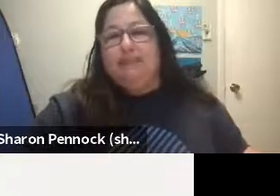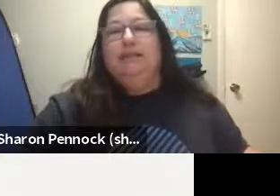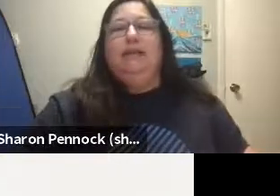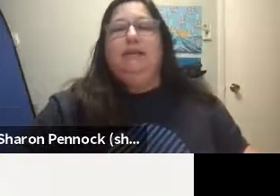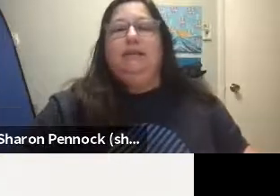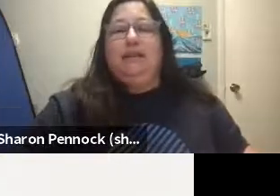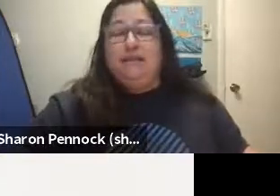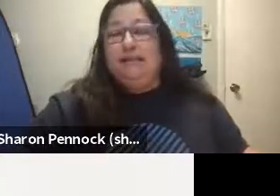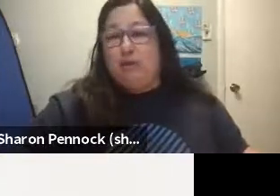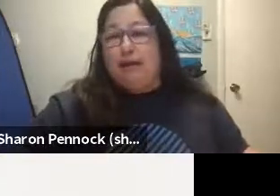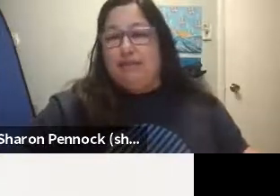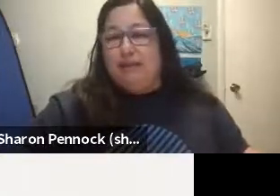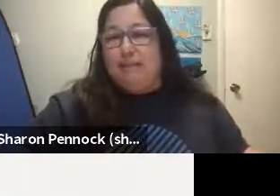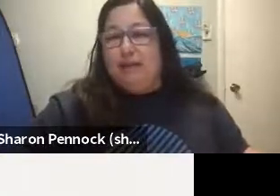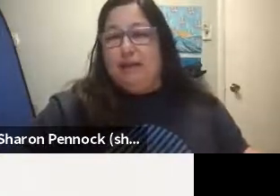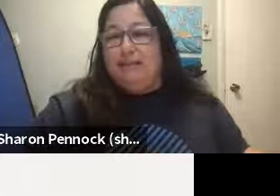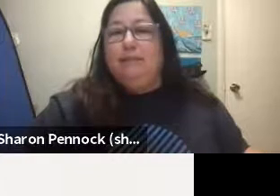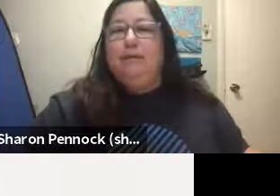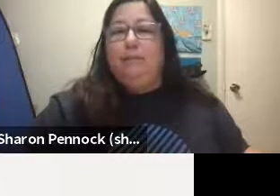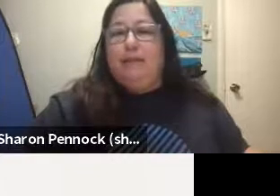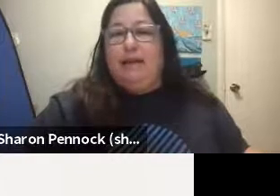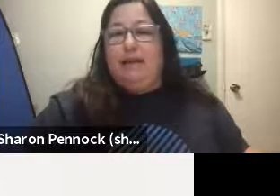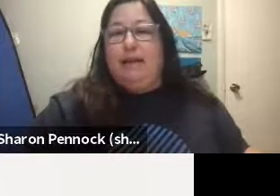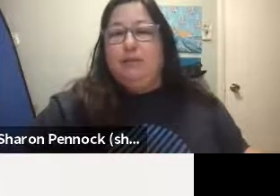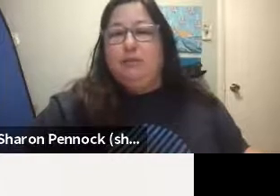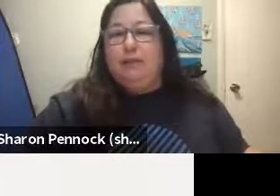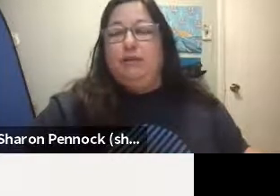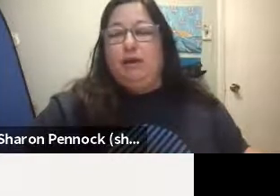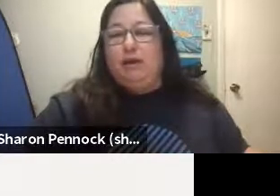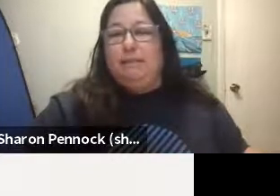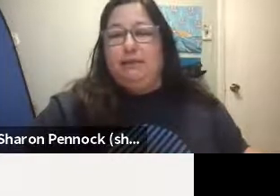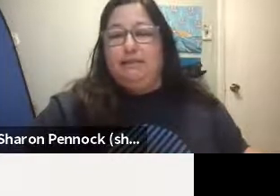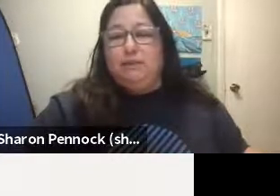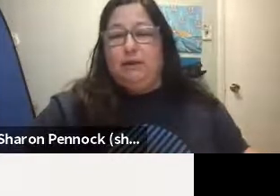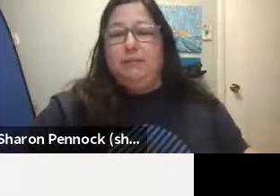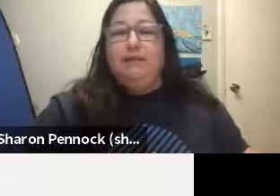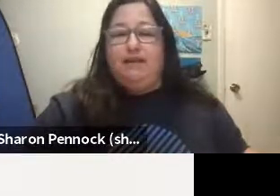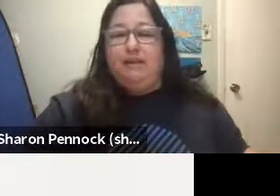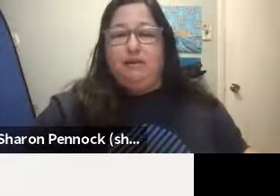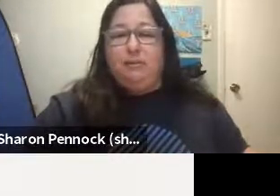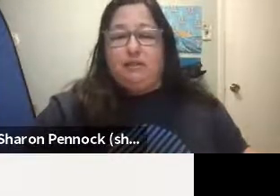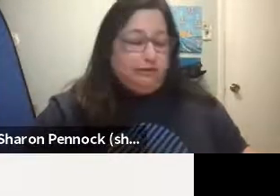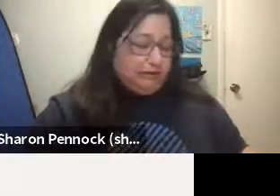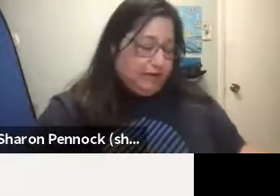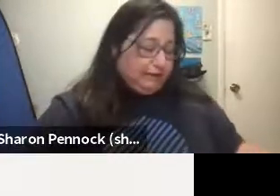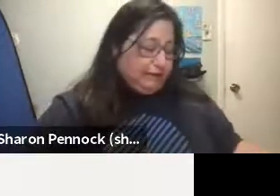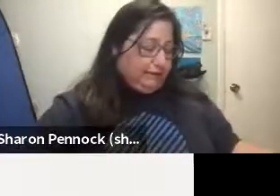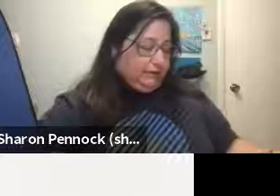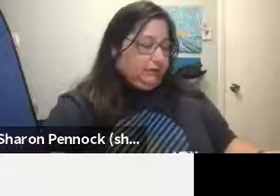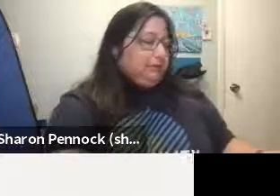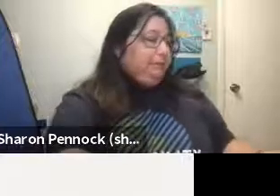bit.ly/draft PAHB726. The D in draft is capitalized. PAHB are all capitalized as well. And that link will be shared in the